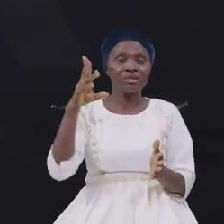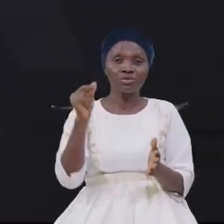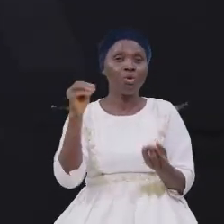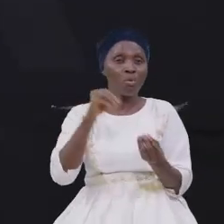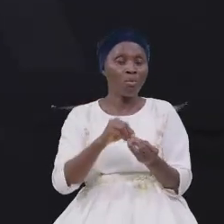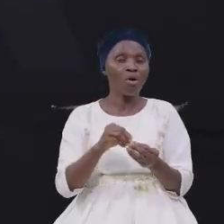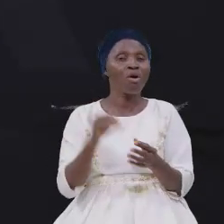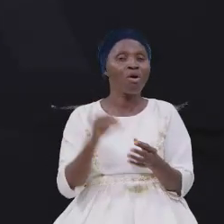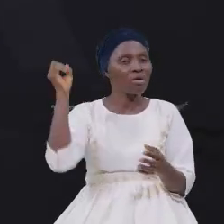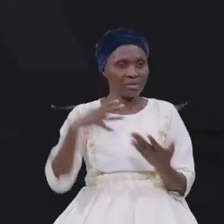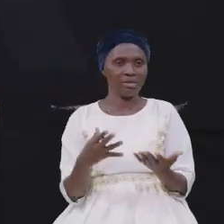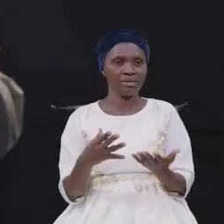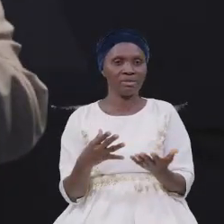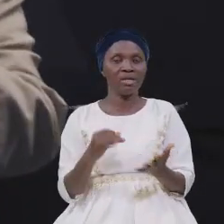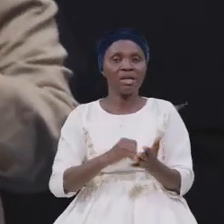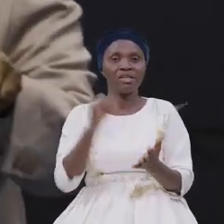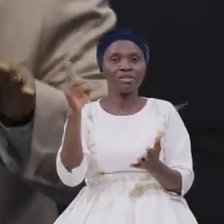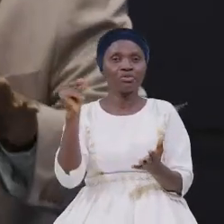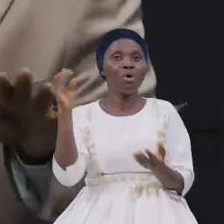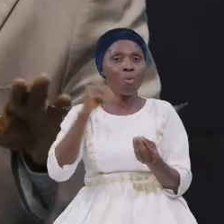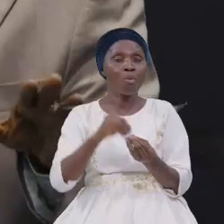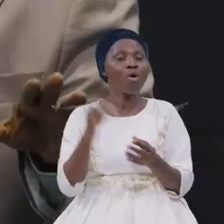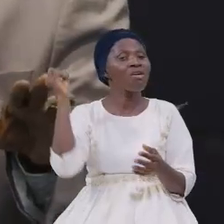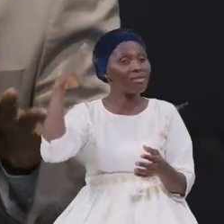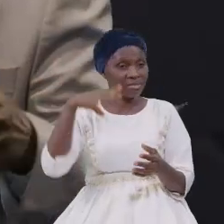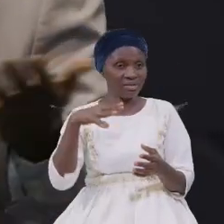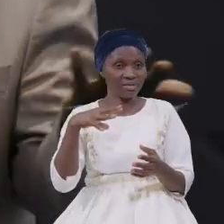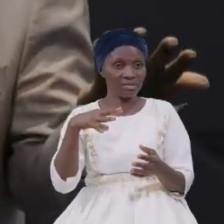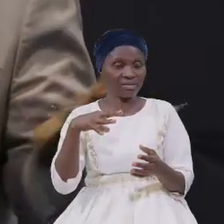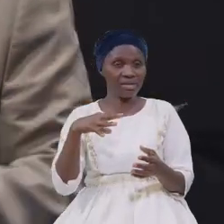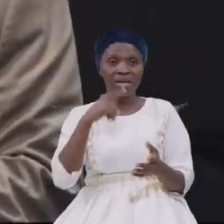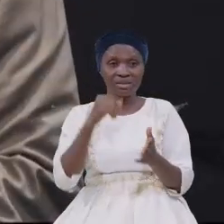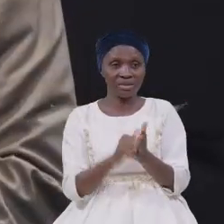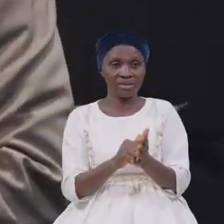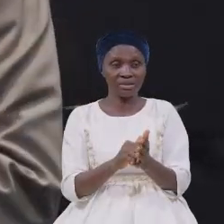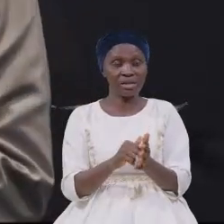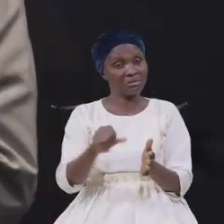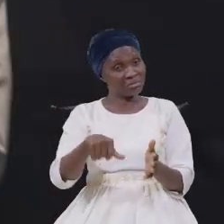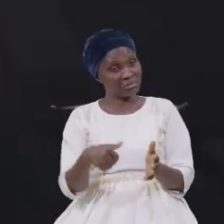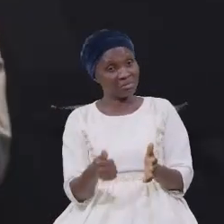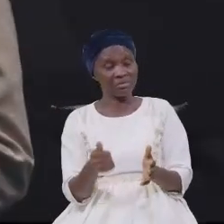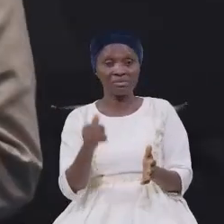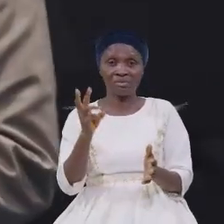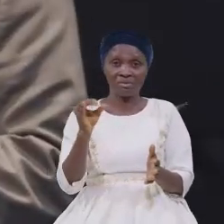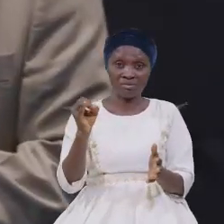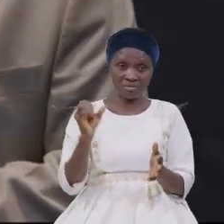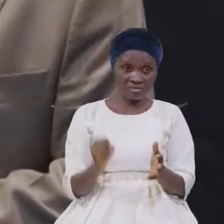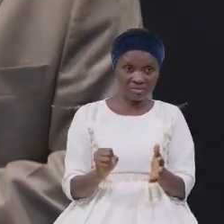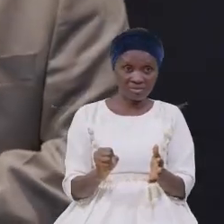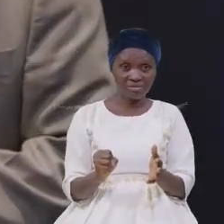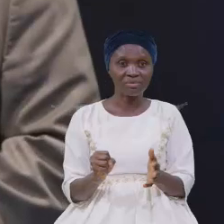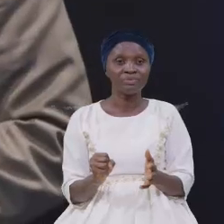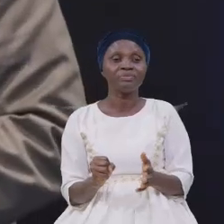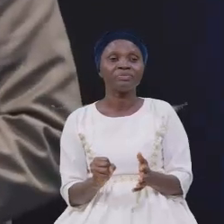no more grace. It says, otherwise work is no more work. Look at verse 22